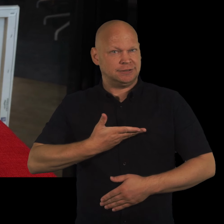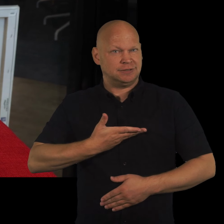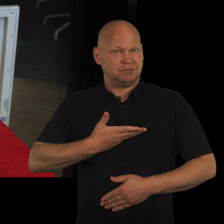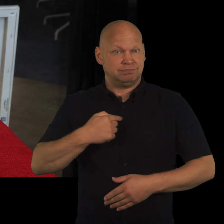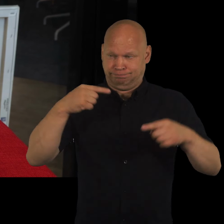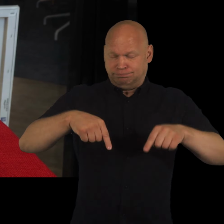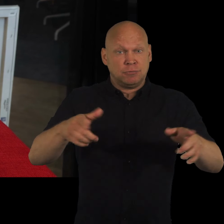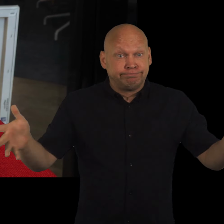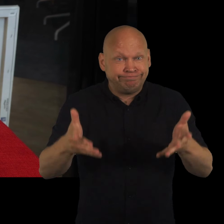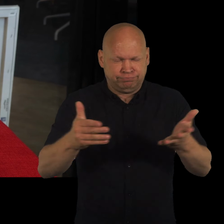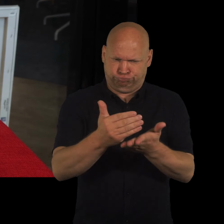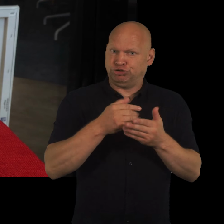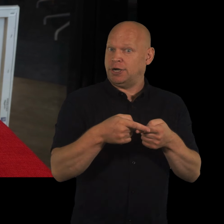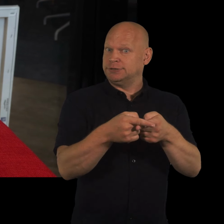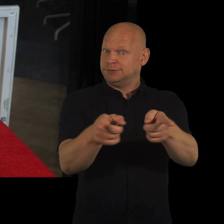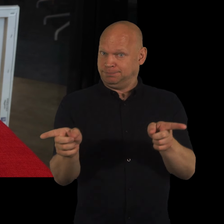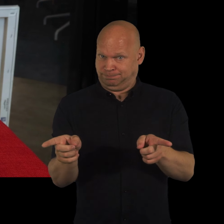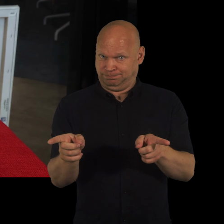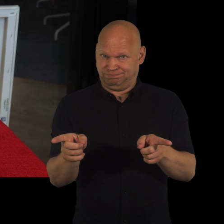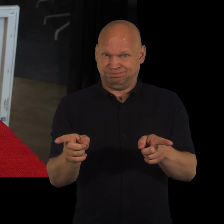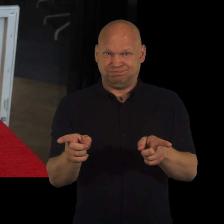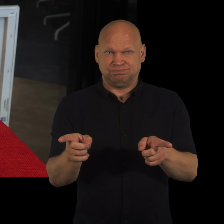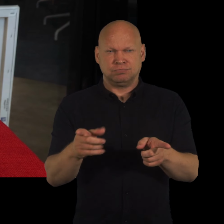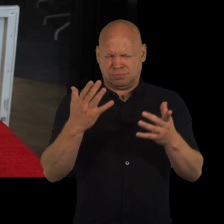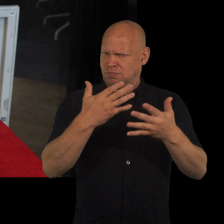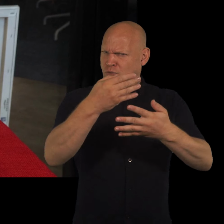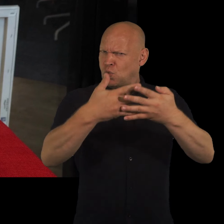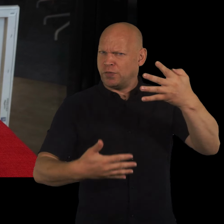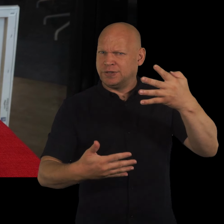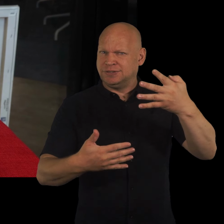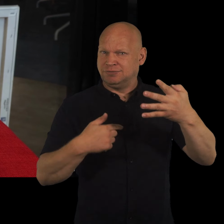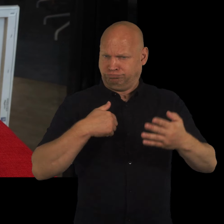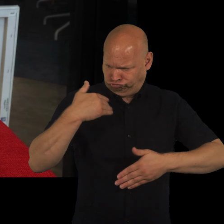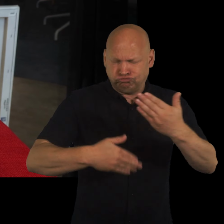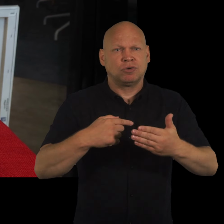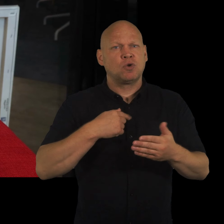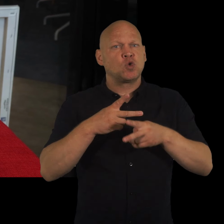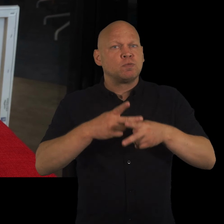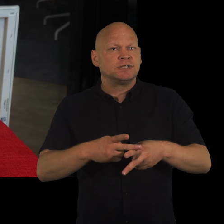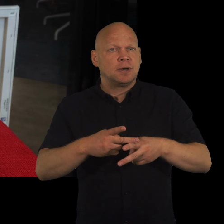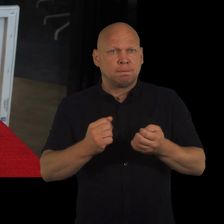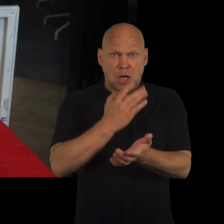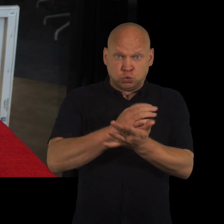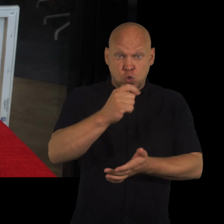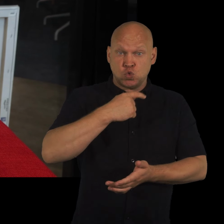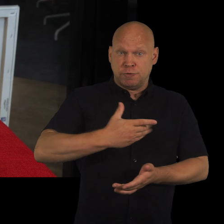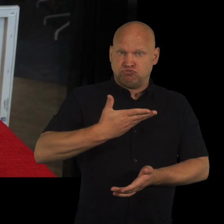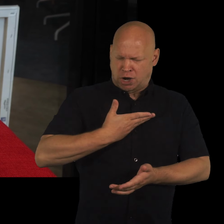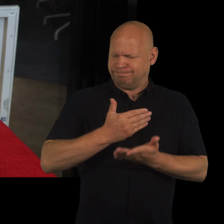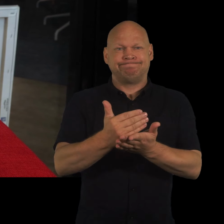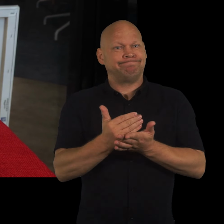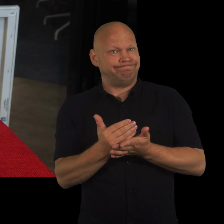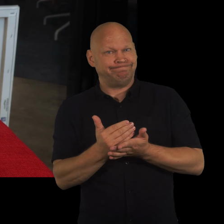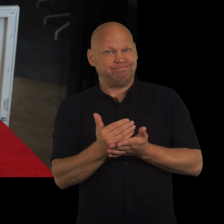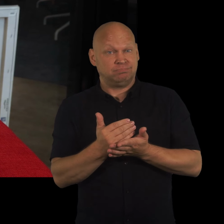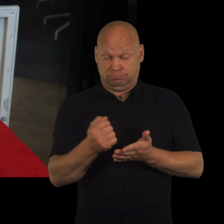human rights. I'm here to promote them and to protect them. And there's lots of things I'll do as Commissioner to make sure your human rights are